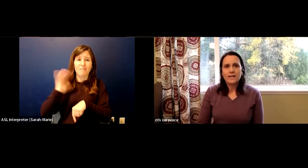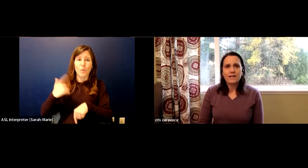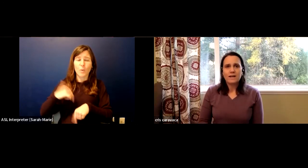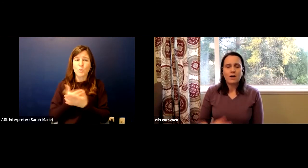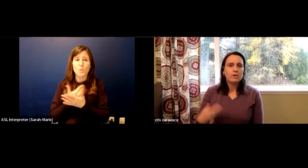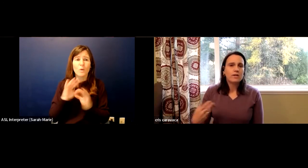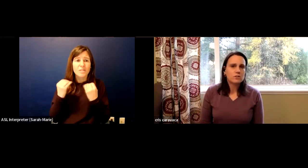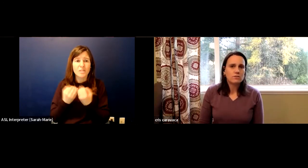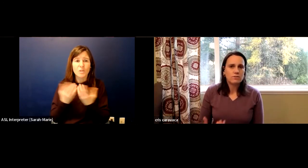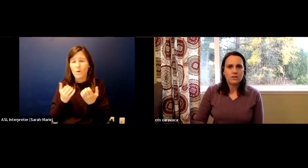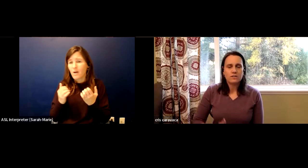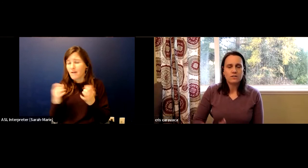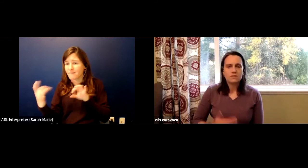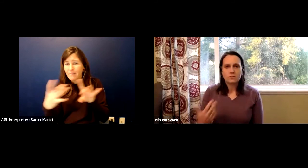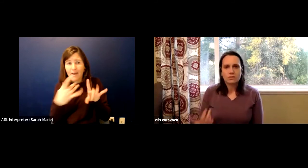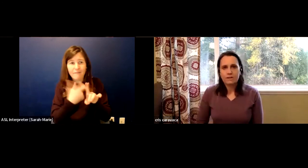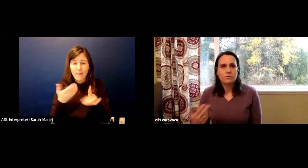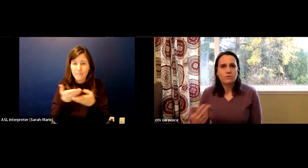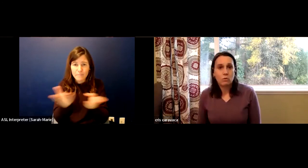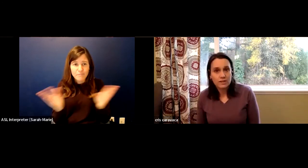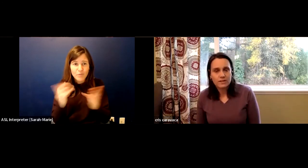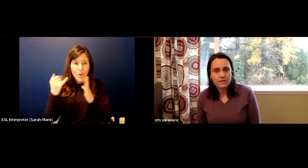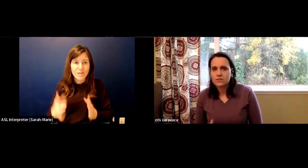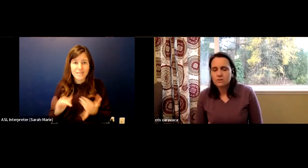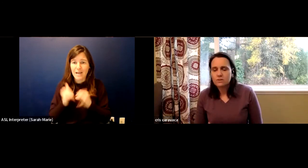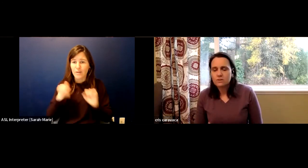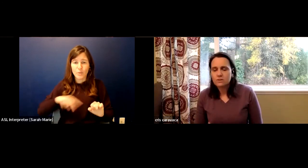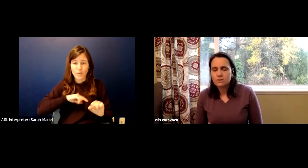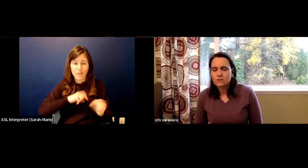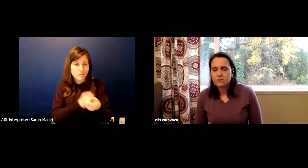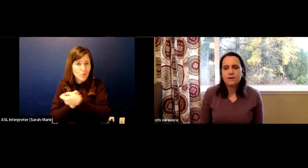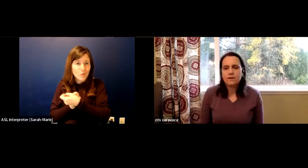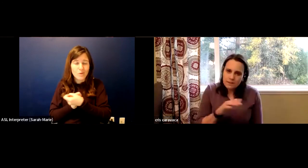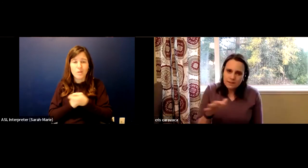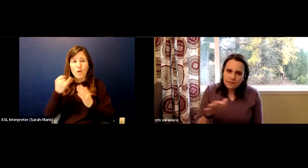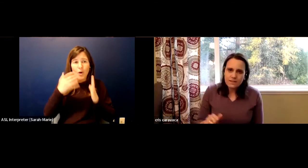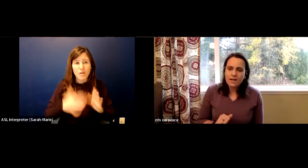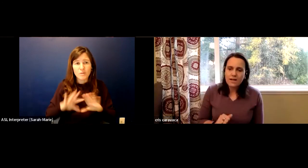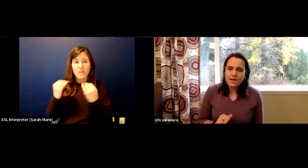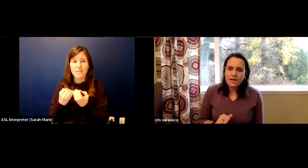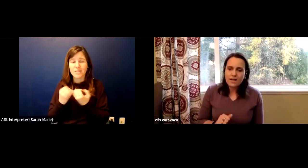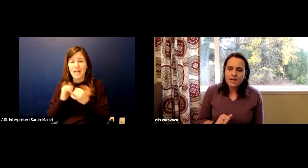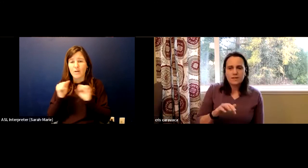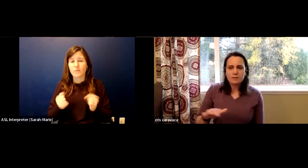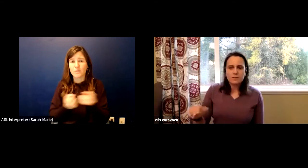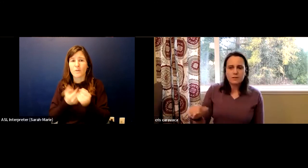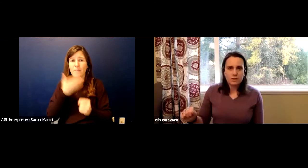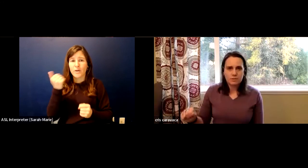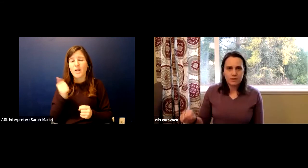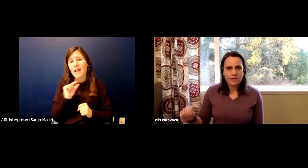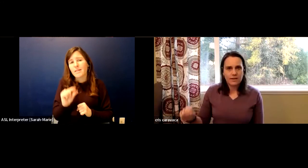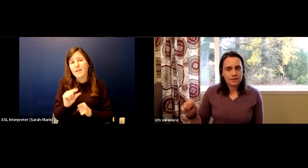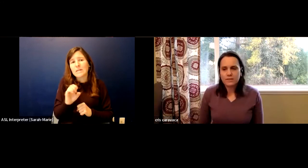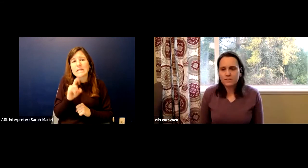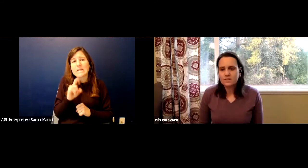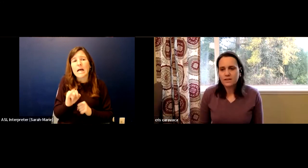what you need, how we can serve artists, creatives, organizations, all of it better. And a little EDI equality theme started to bubble